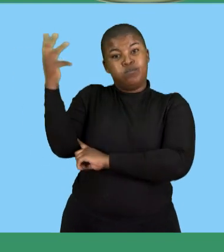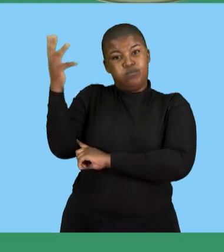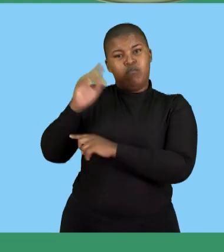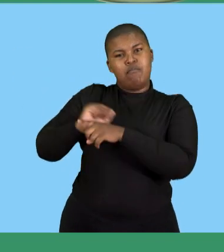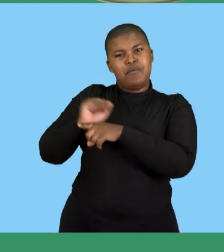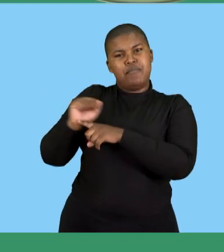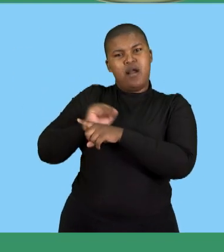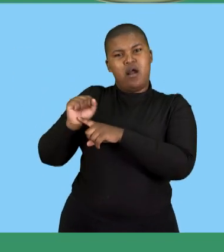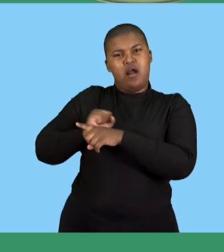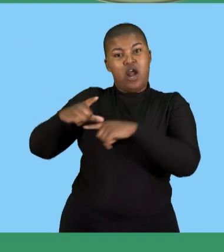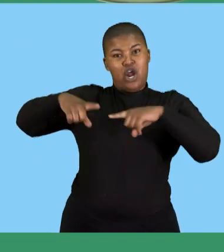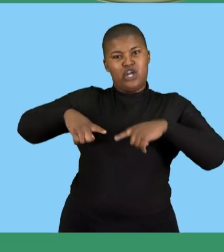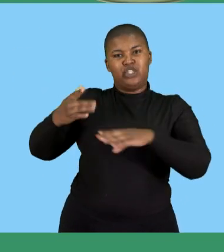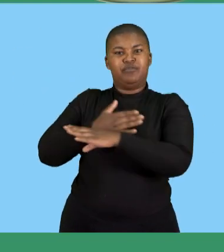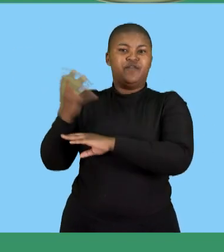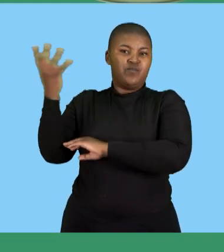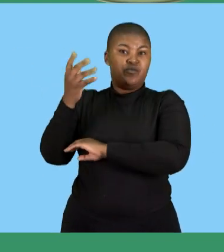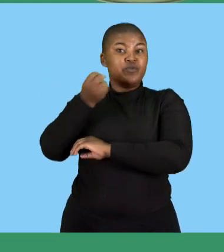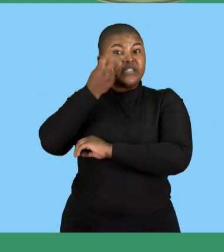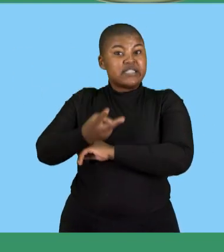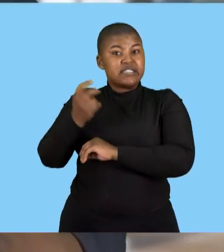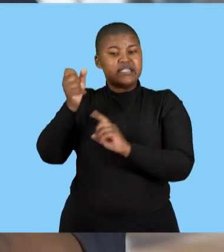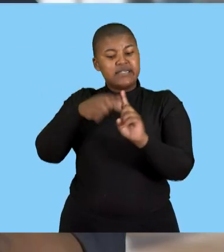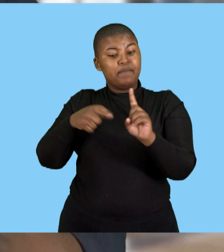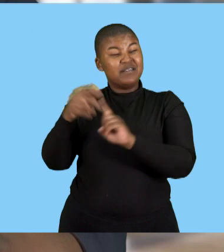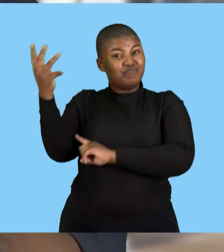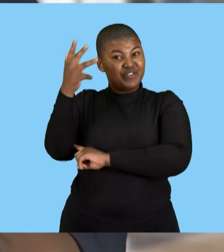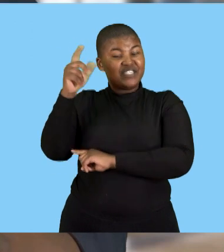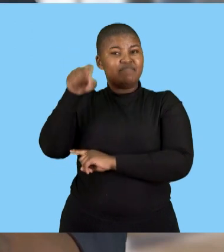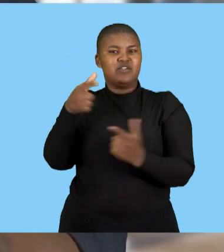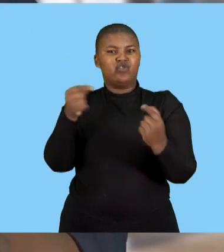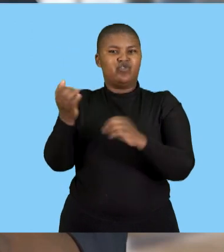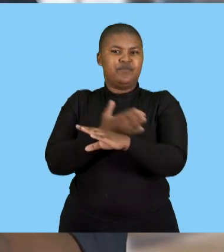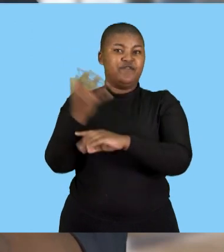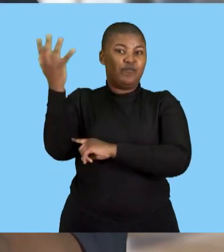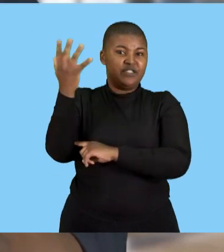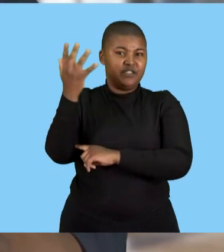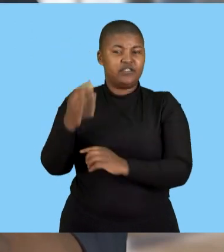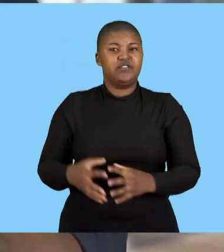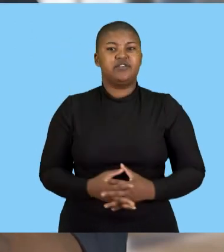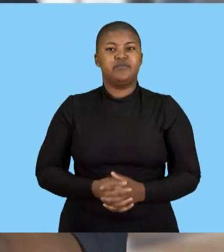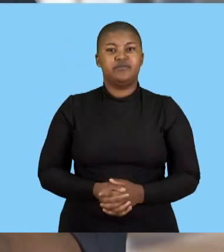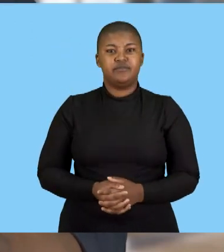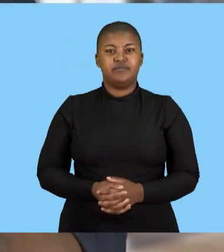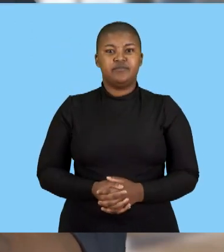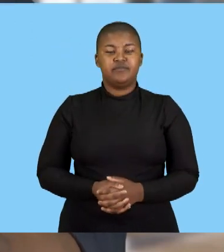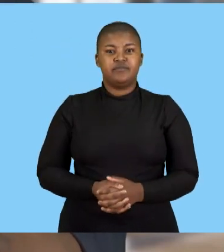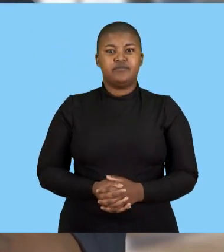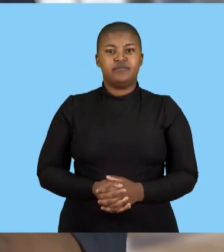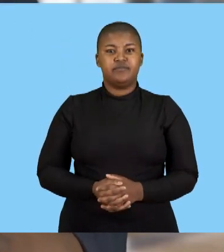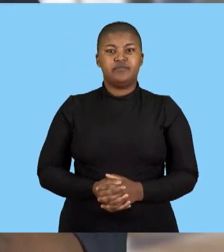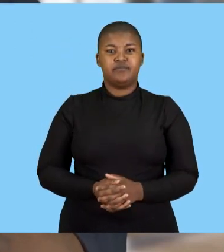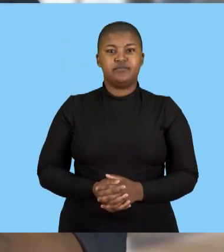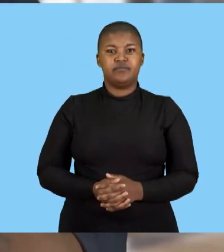the presentation. Let us see now what the presenter should do before the presentation or when they are